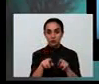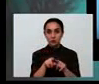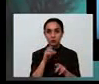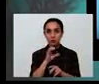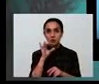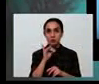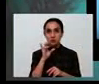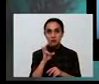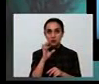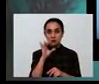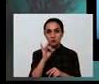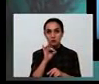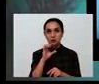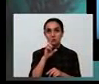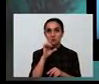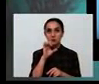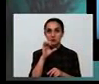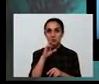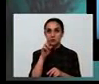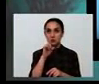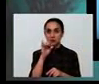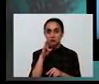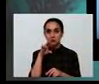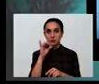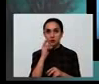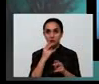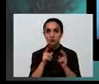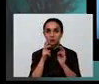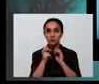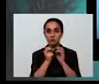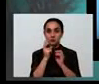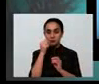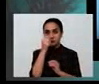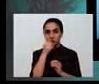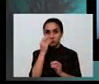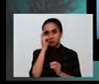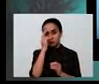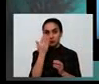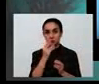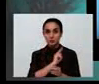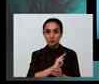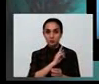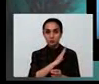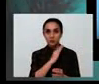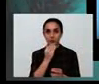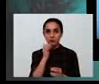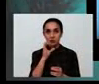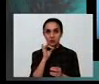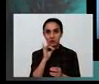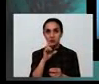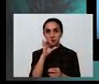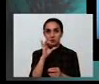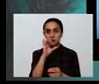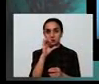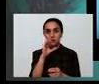Si Jinpingni hokimiyatga kelganligini ham biz ko'rishimiz mumkin ekan. Ya'ni 2012-yil hokimiyatga kelgan Si Jinping